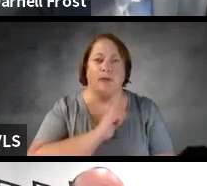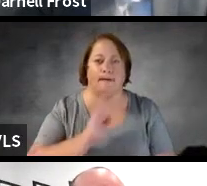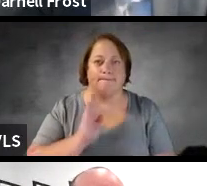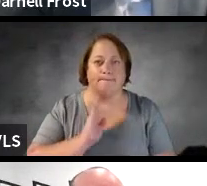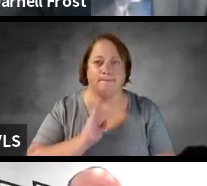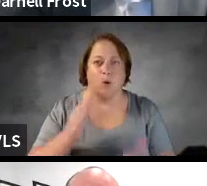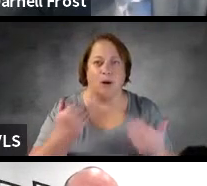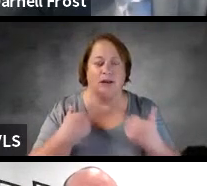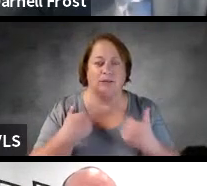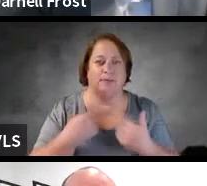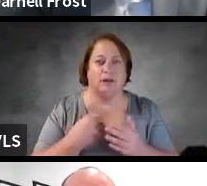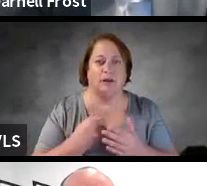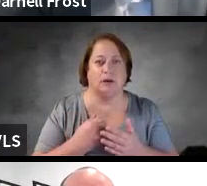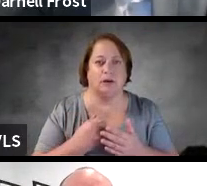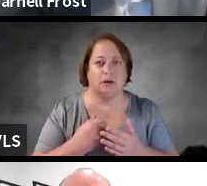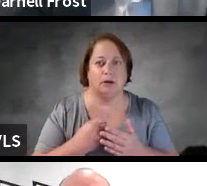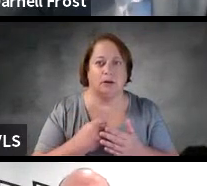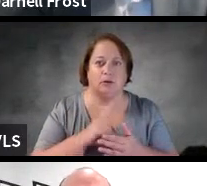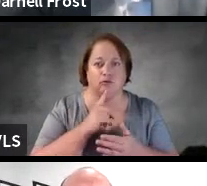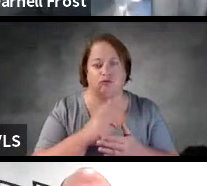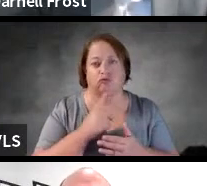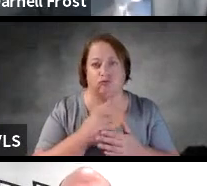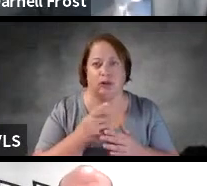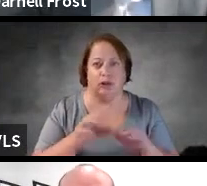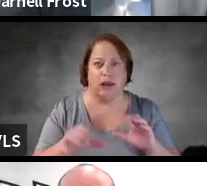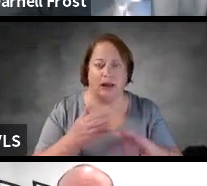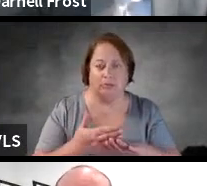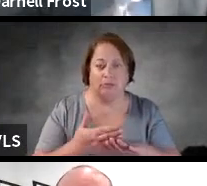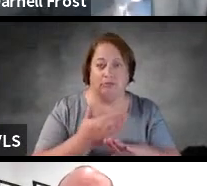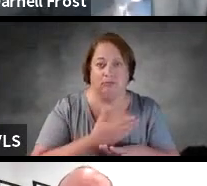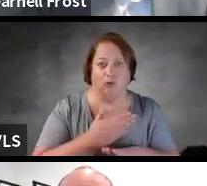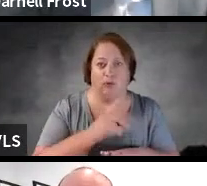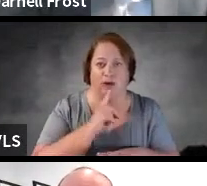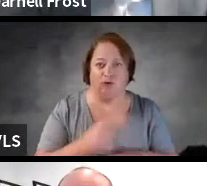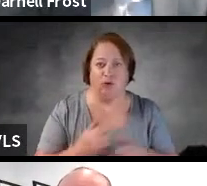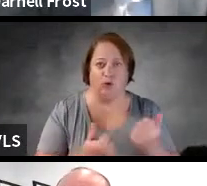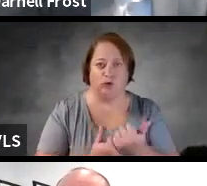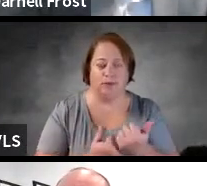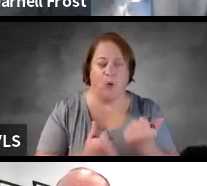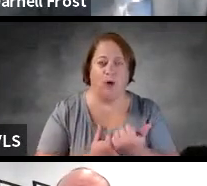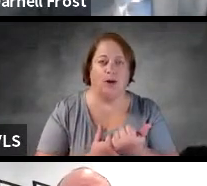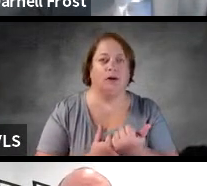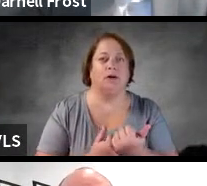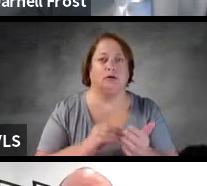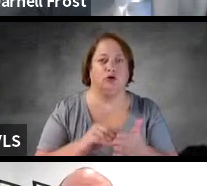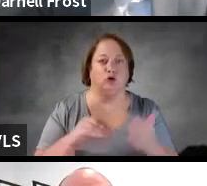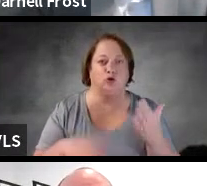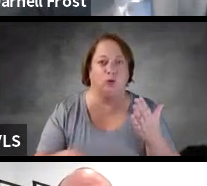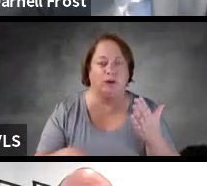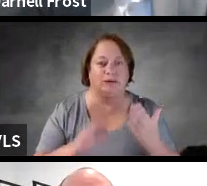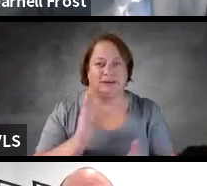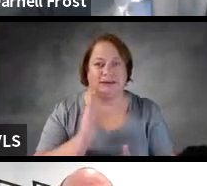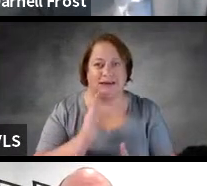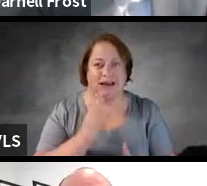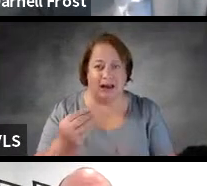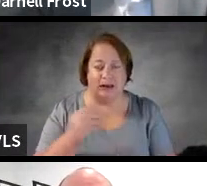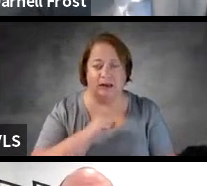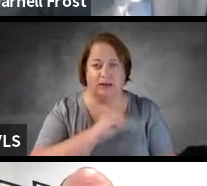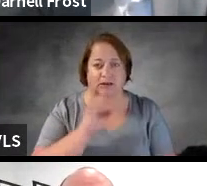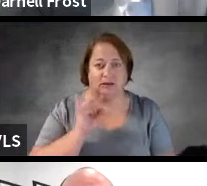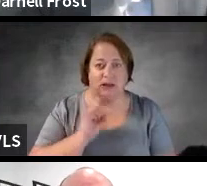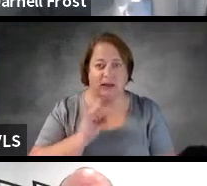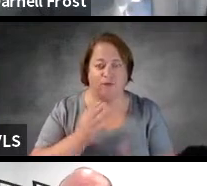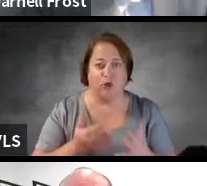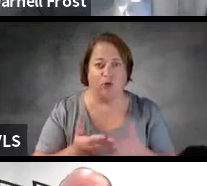been very proactive to make sure that we are supporting our students and our staff through